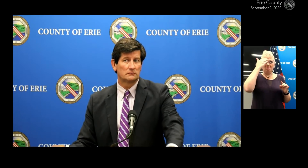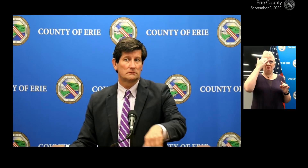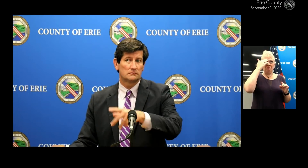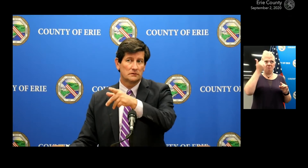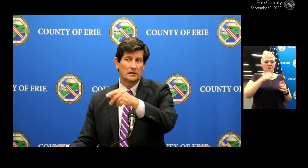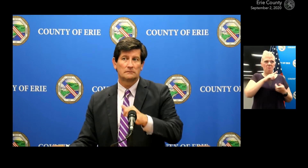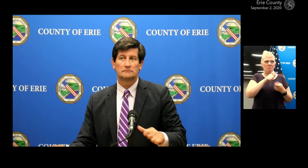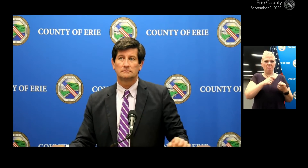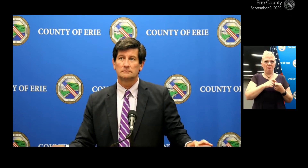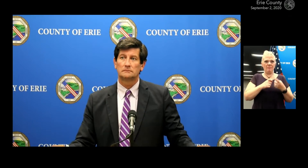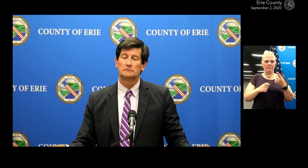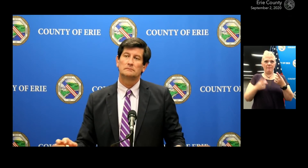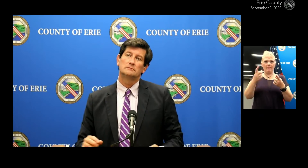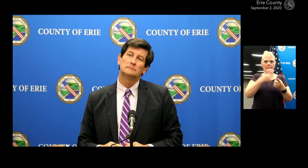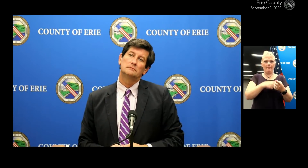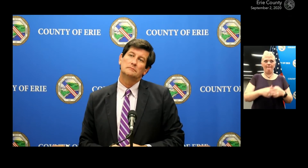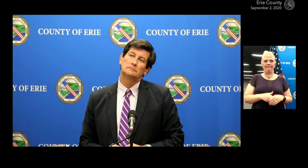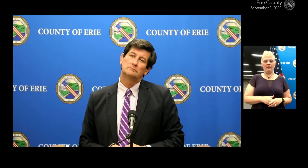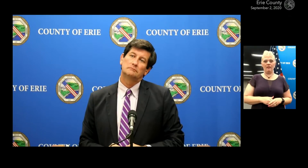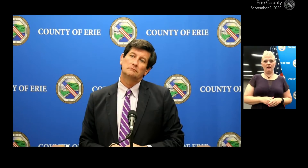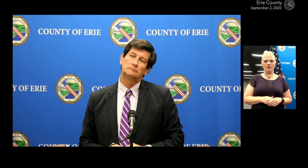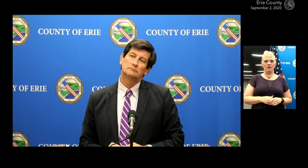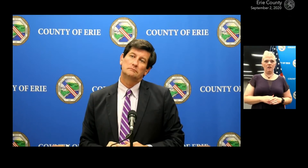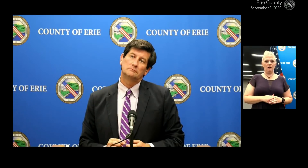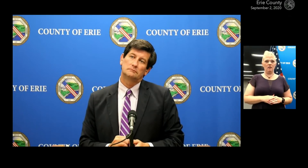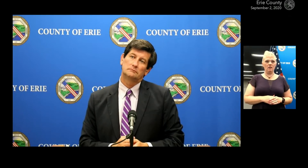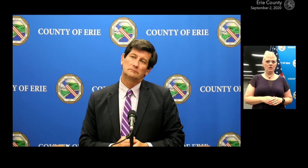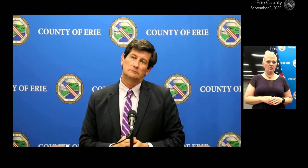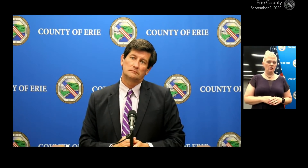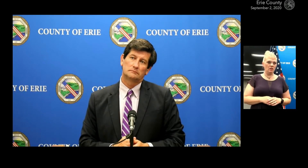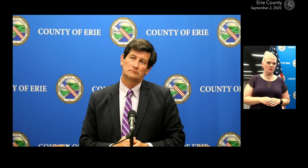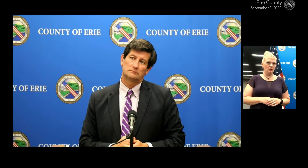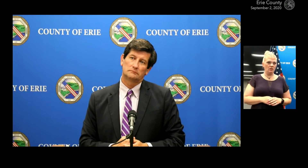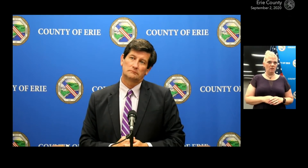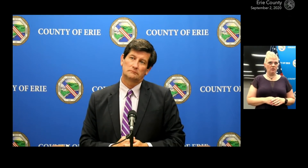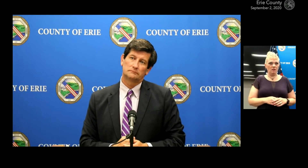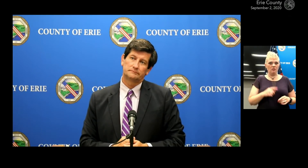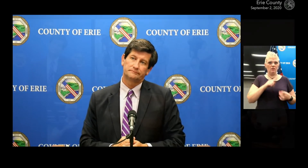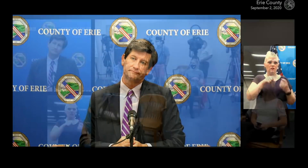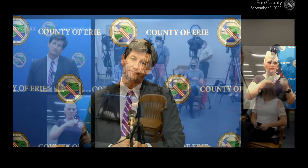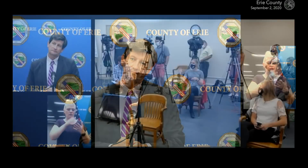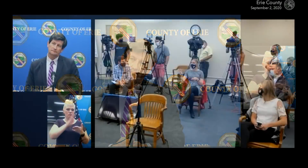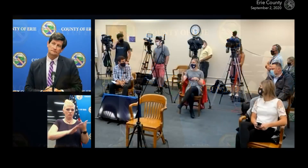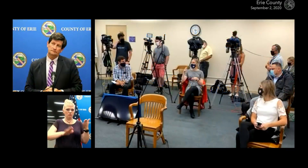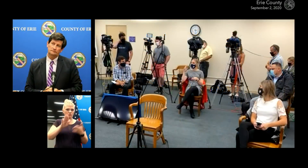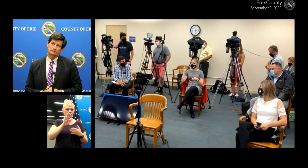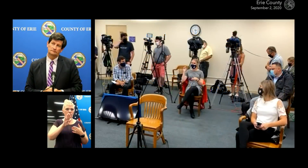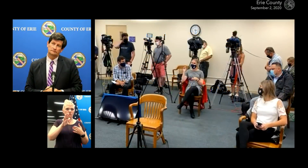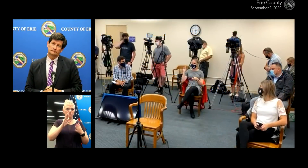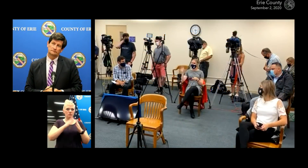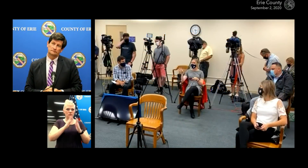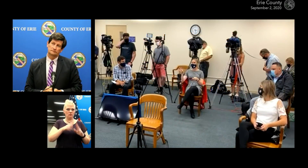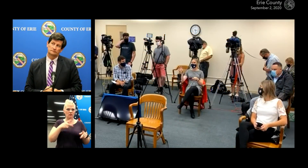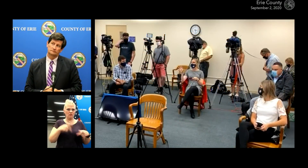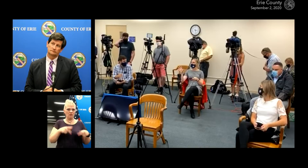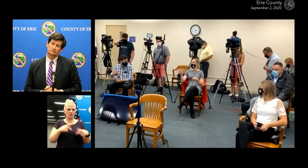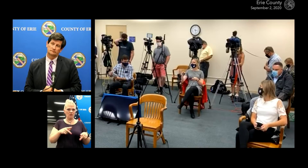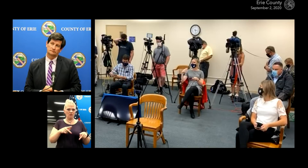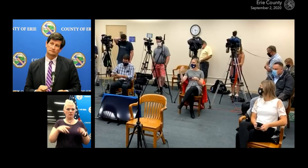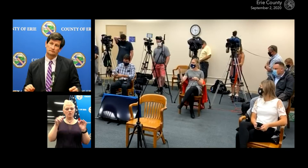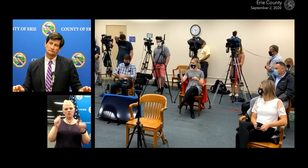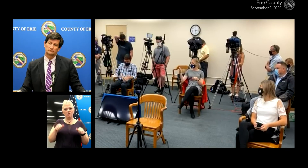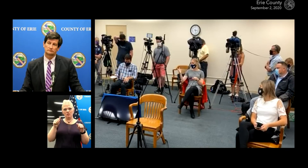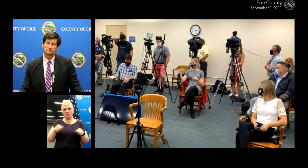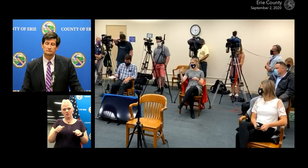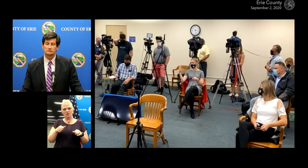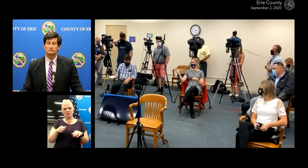particular. Leanne? This is bouncing off what you said earlier with area colleges in terms of college house parties and how people could potentially be